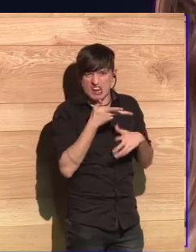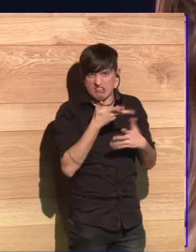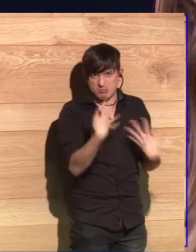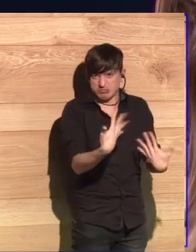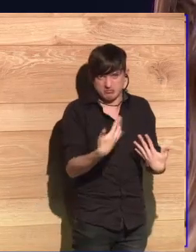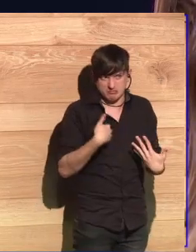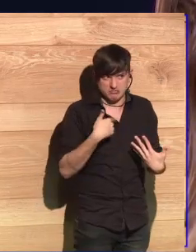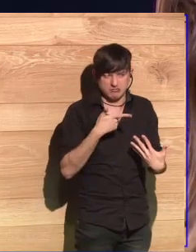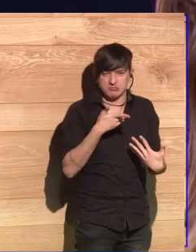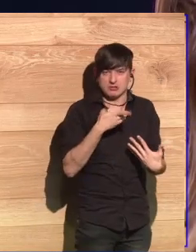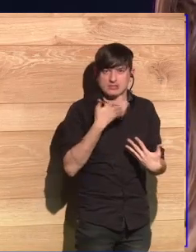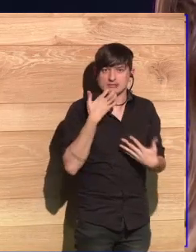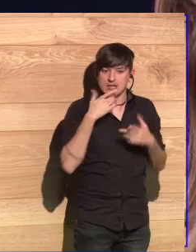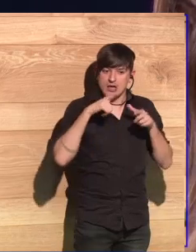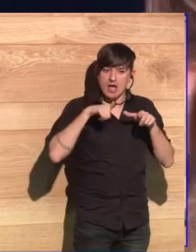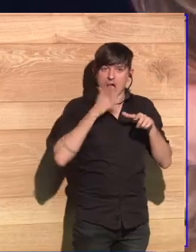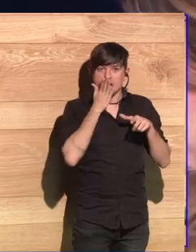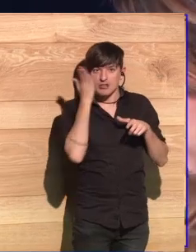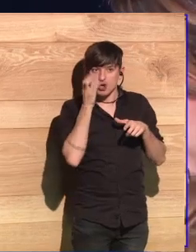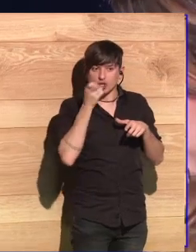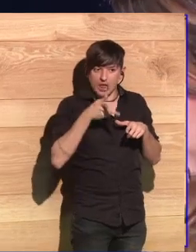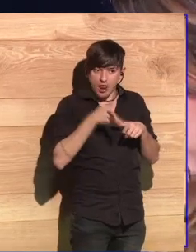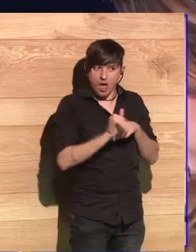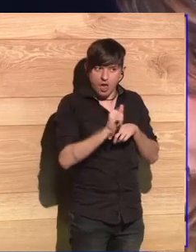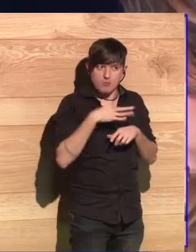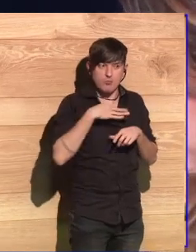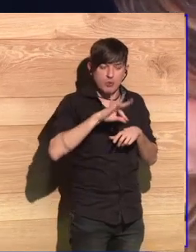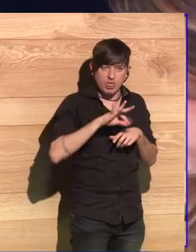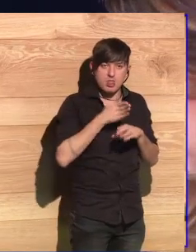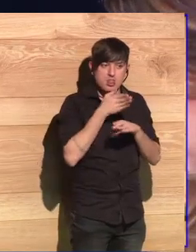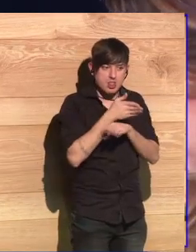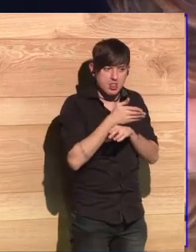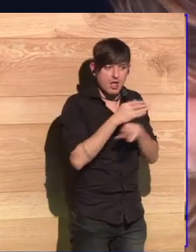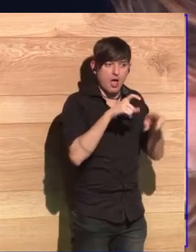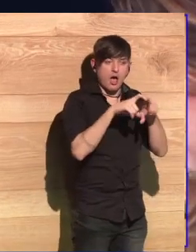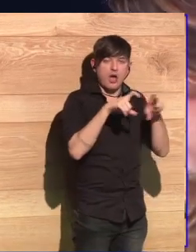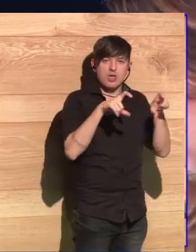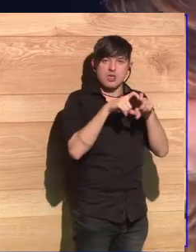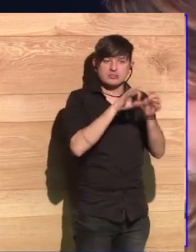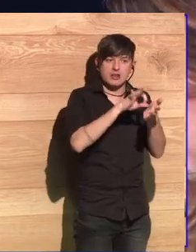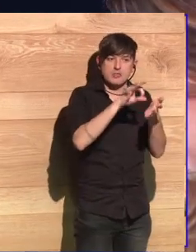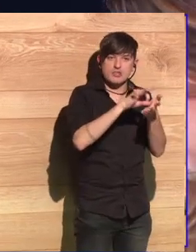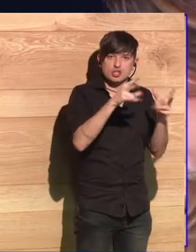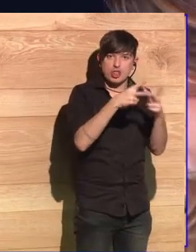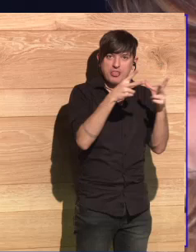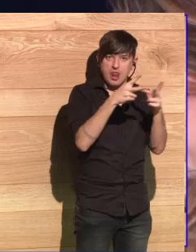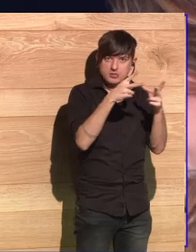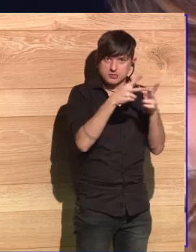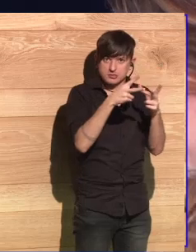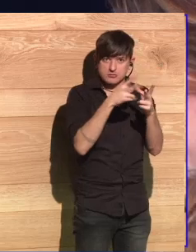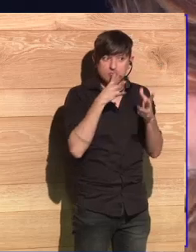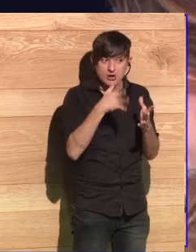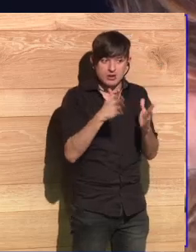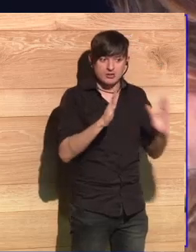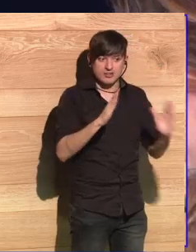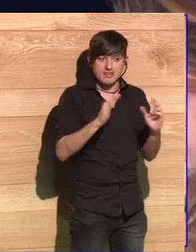a week, you could go to this social service agency. Because it was the winter time, they had a subsidy